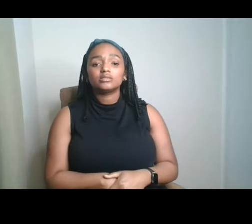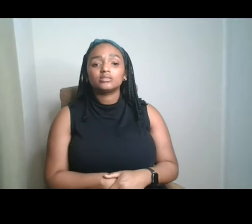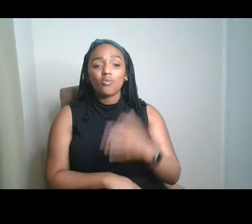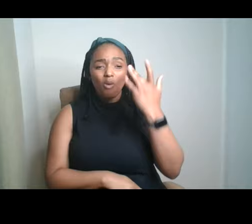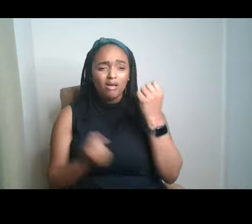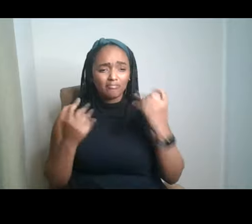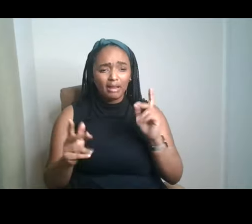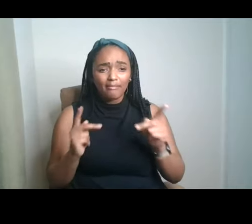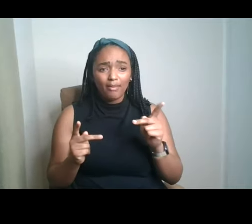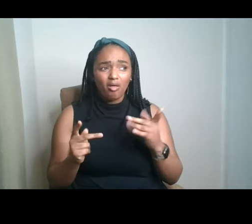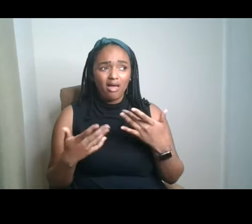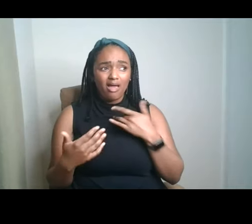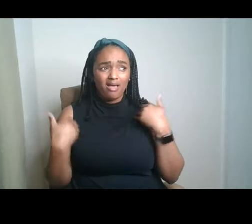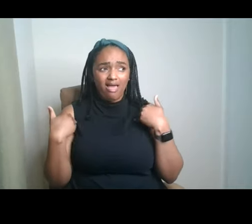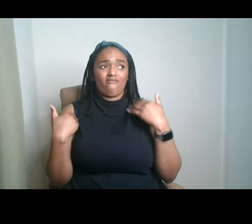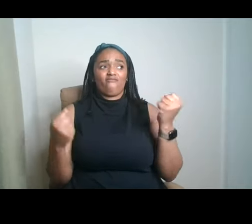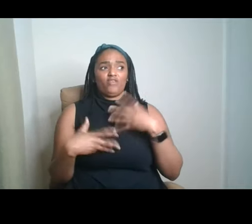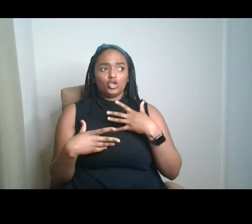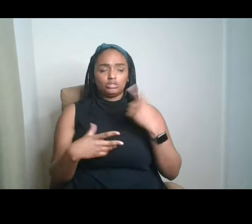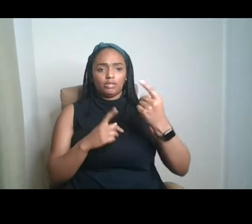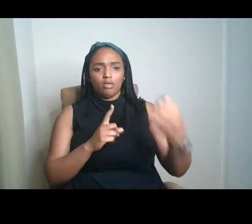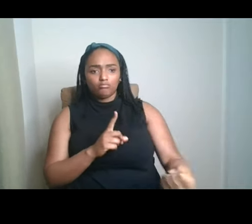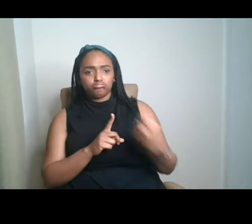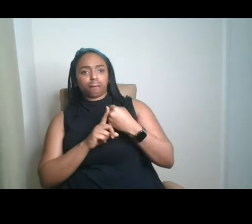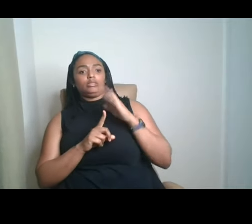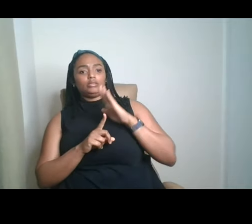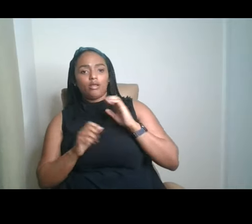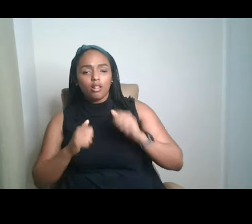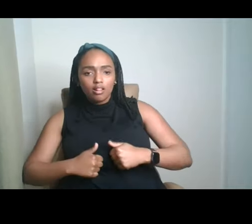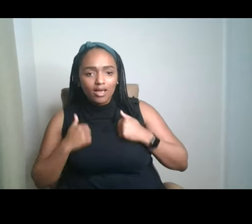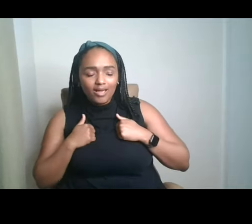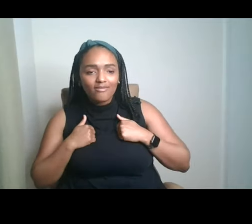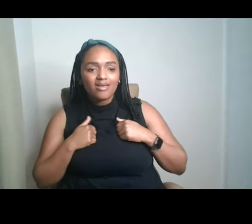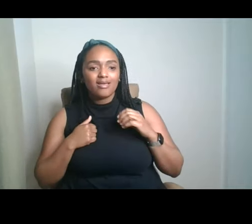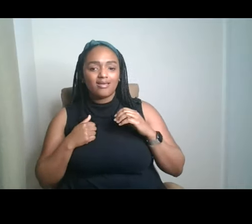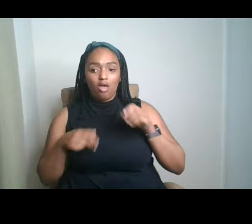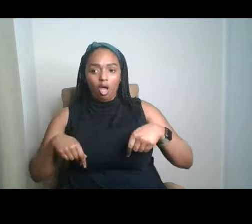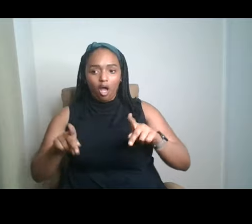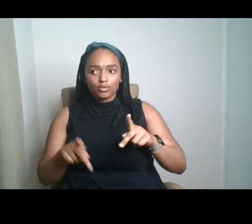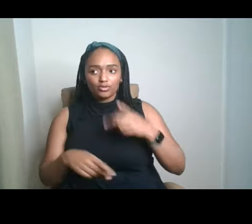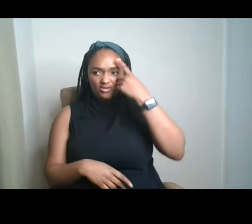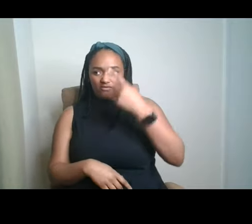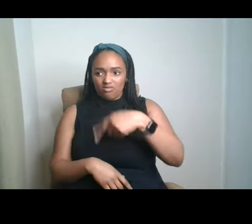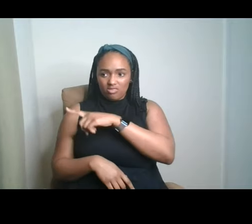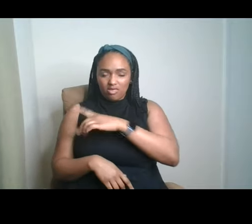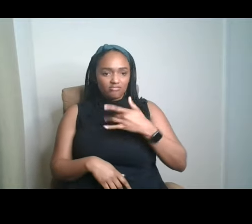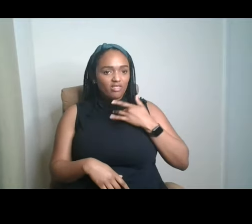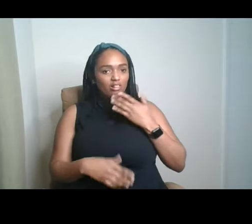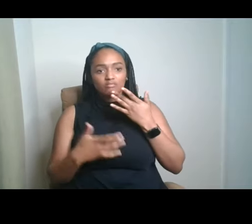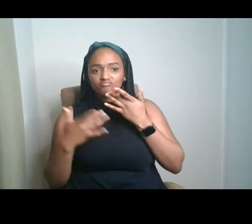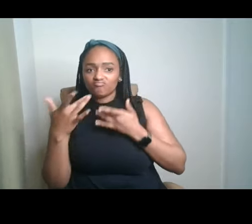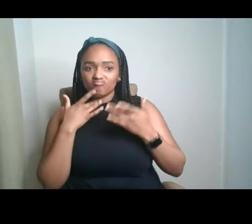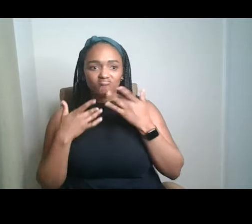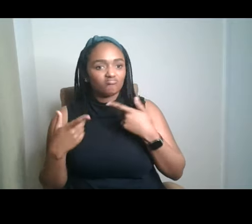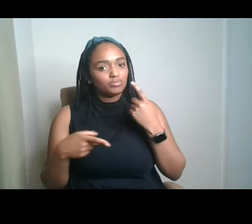to them, or always be in fear that they're not going to be given an opportunity just because of the color of their skin or just because of the group that